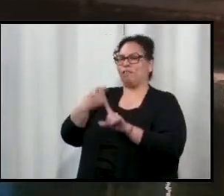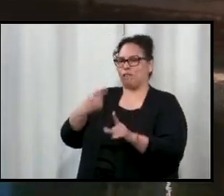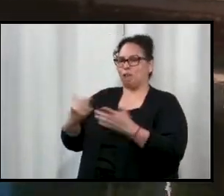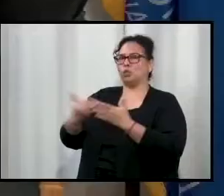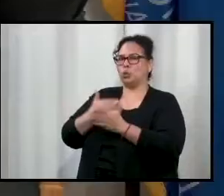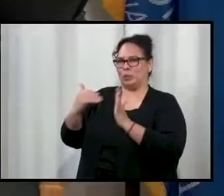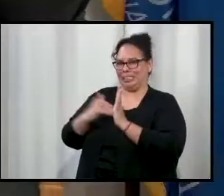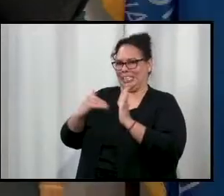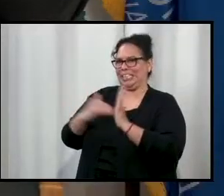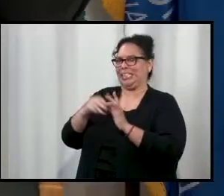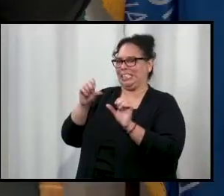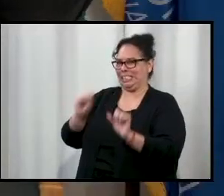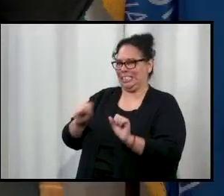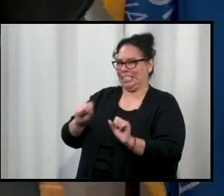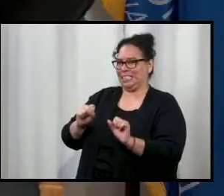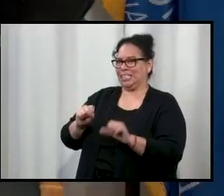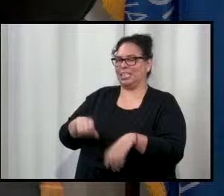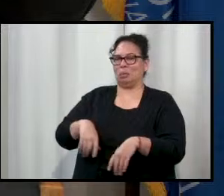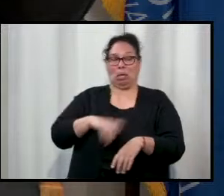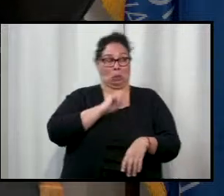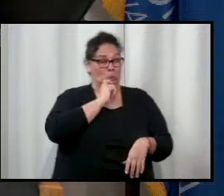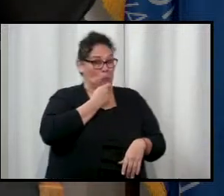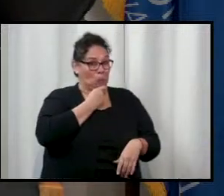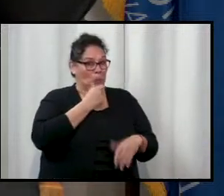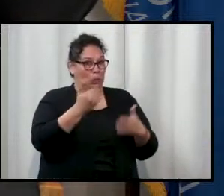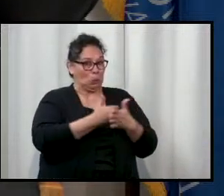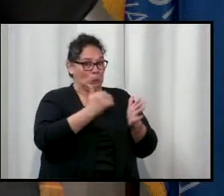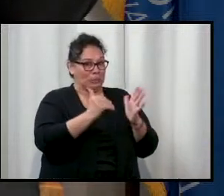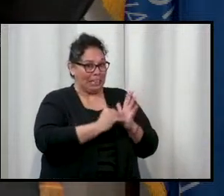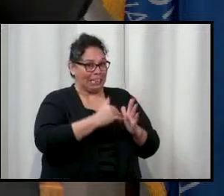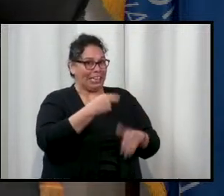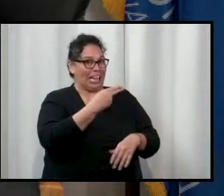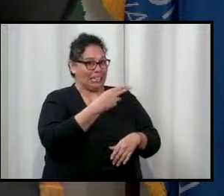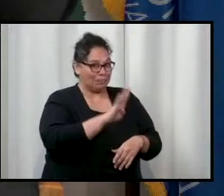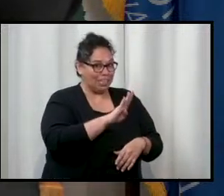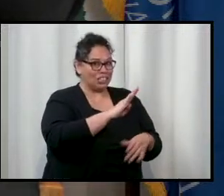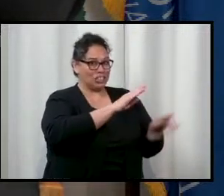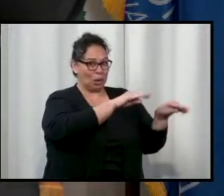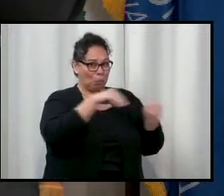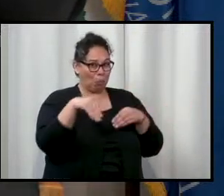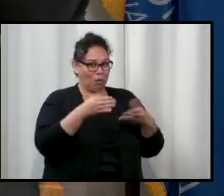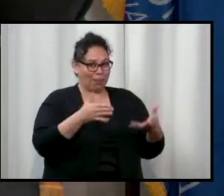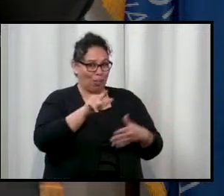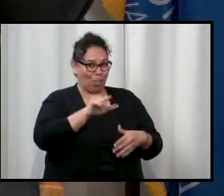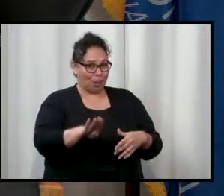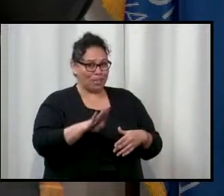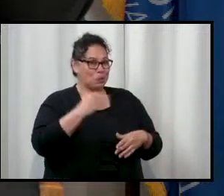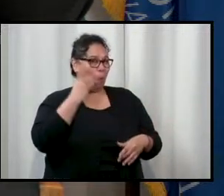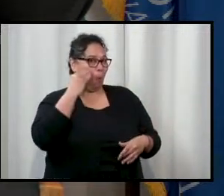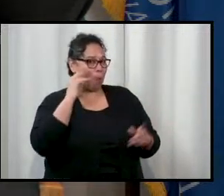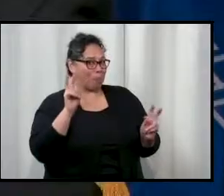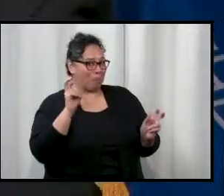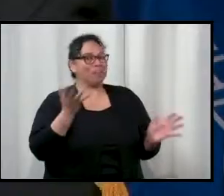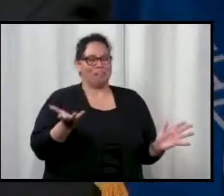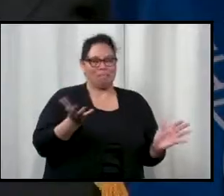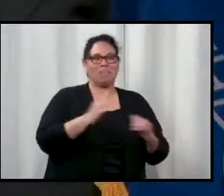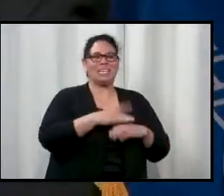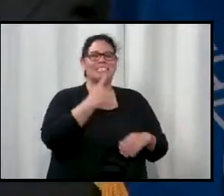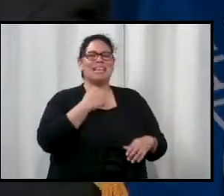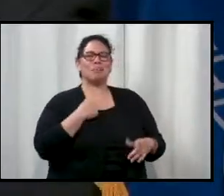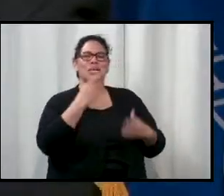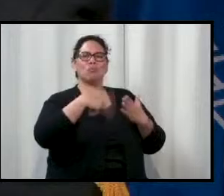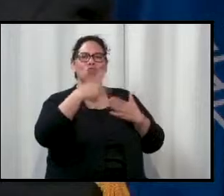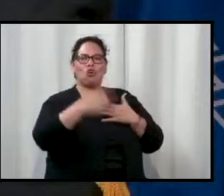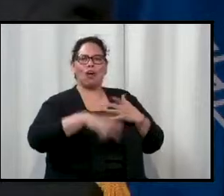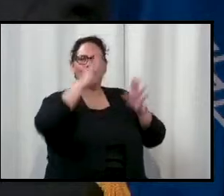pretty cool. And somehow from New Zealand to Huntington Beach, you found home in Long Beach. So tell me about some of the programs you have